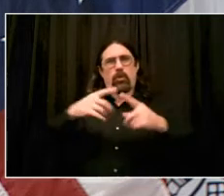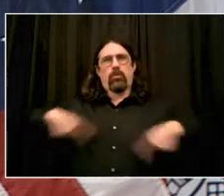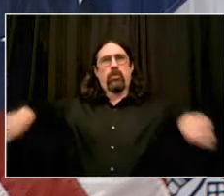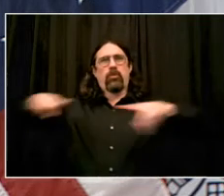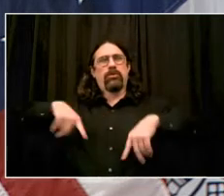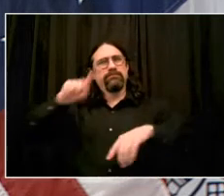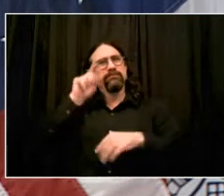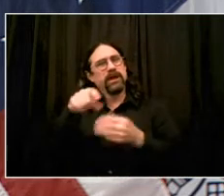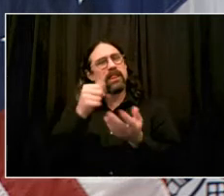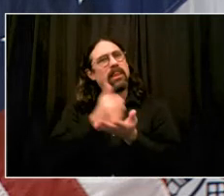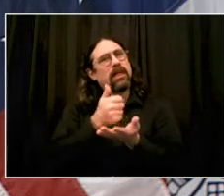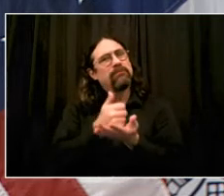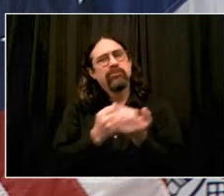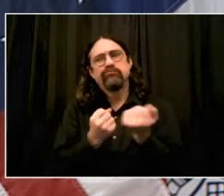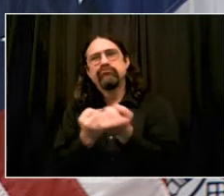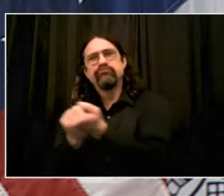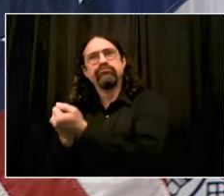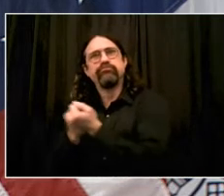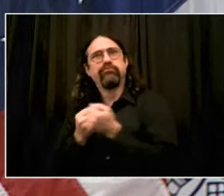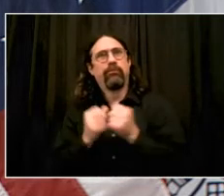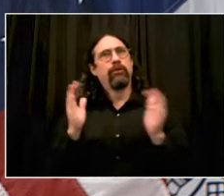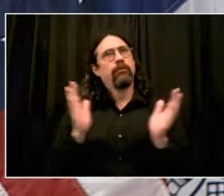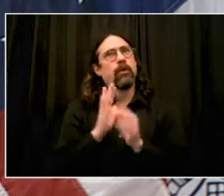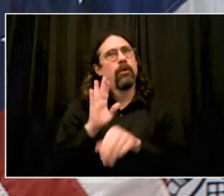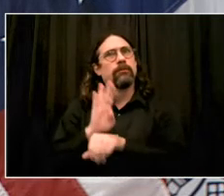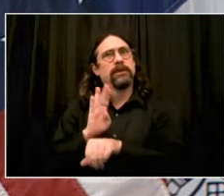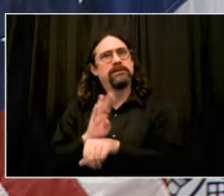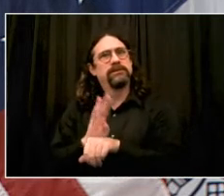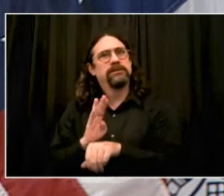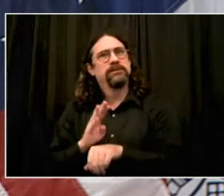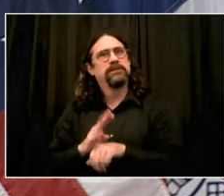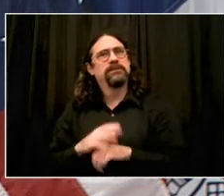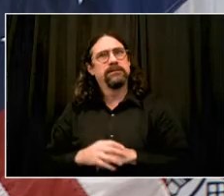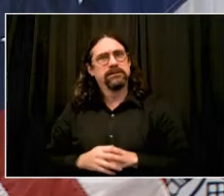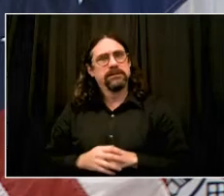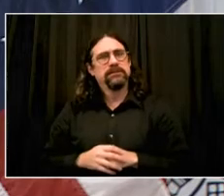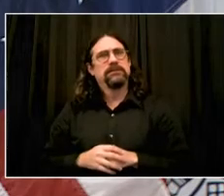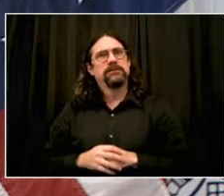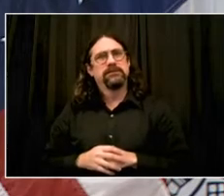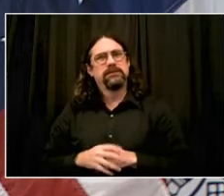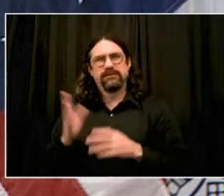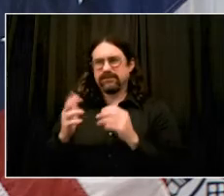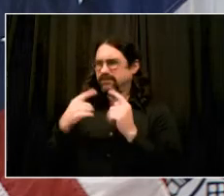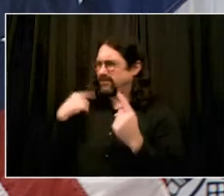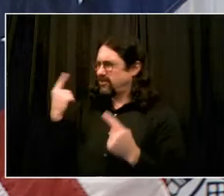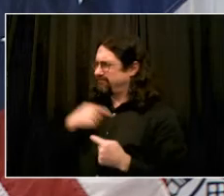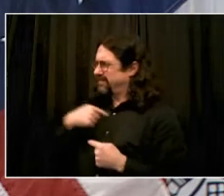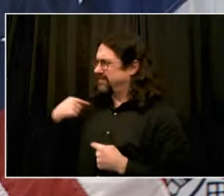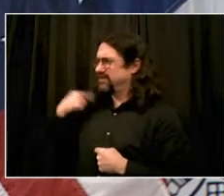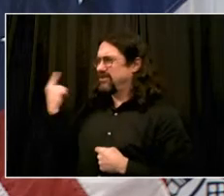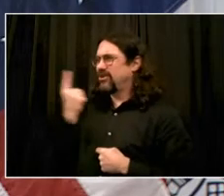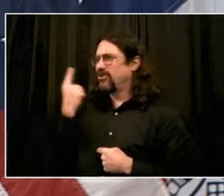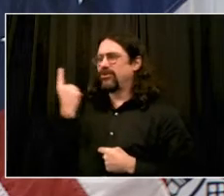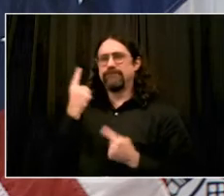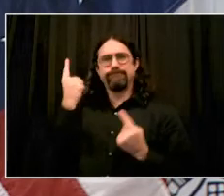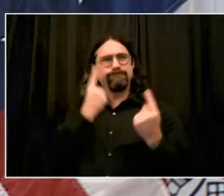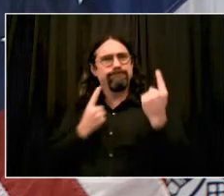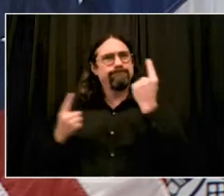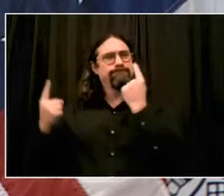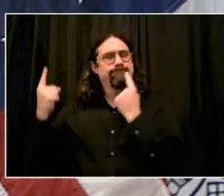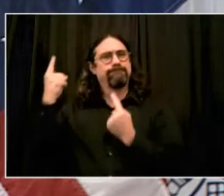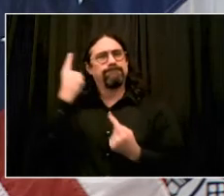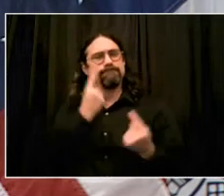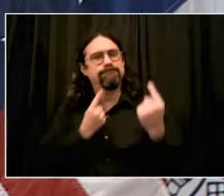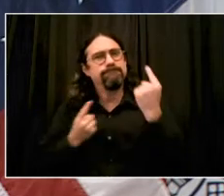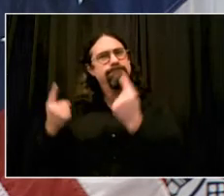get the vaccine and we get past the coronavirus. And it's really part of the bigger discussion we need to have in the city about what our future looks like, what an